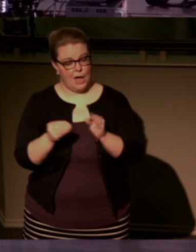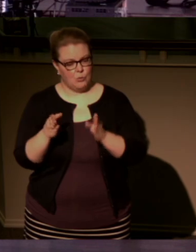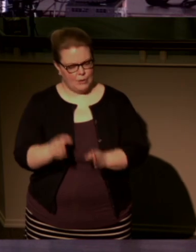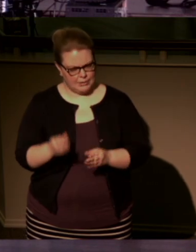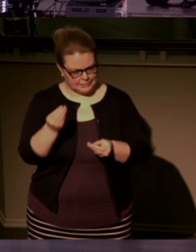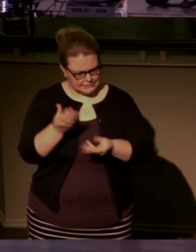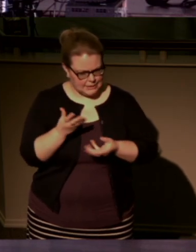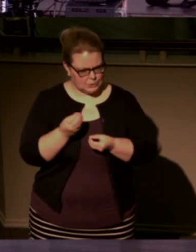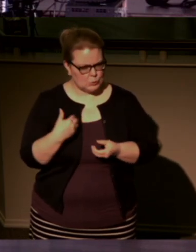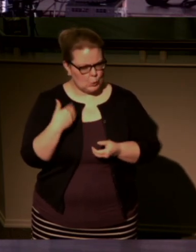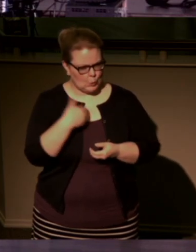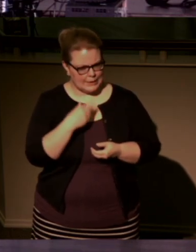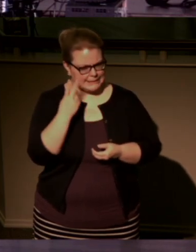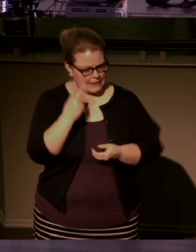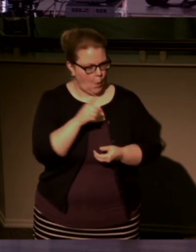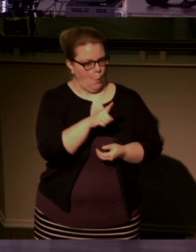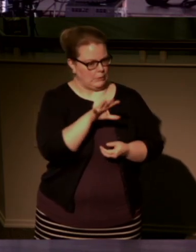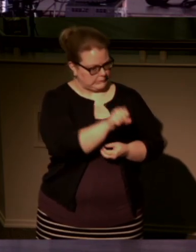important in the story.